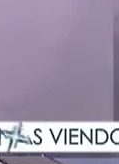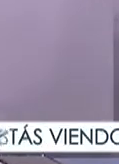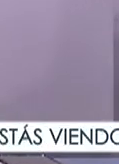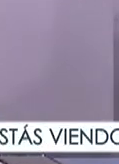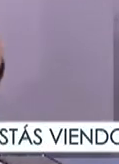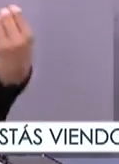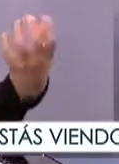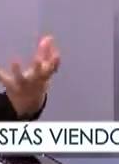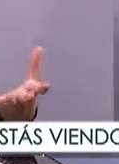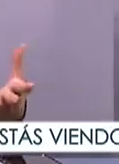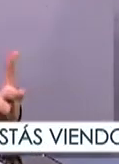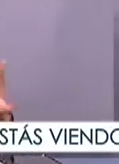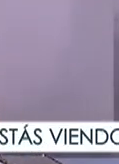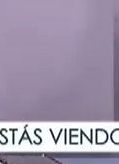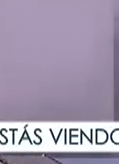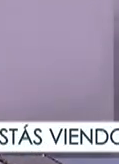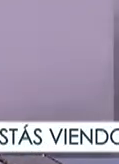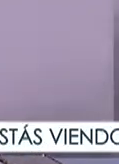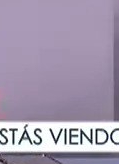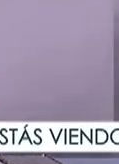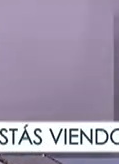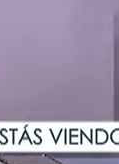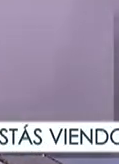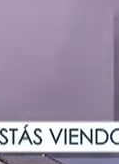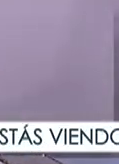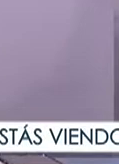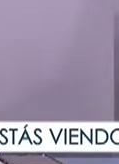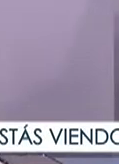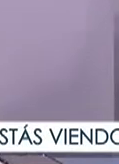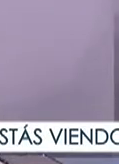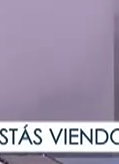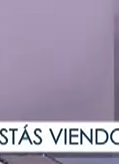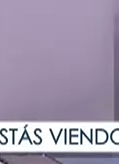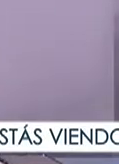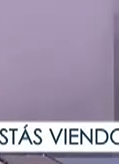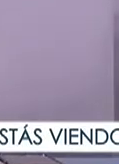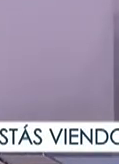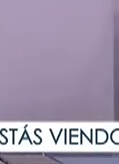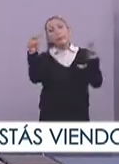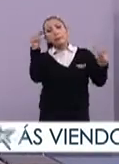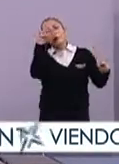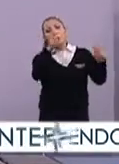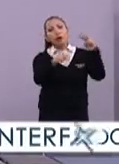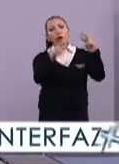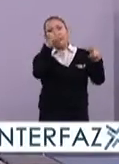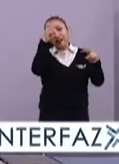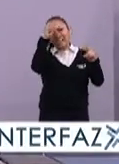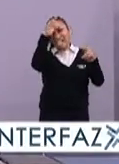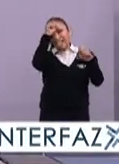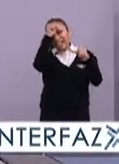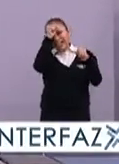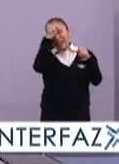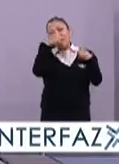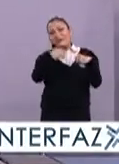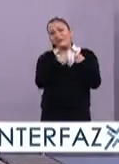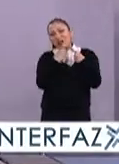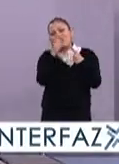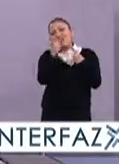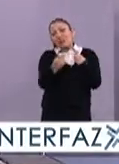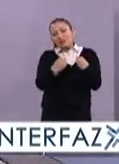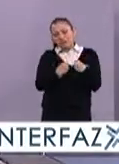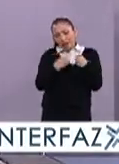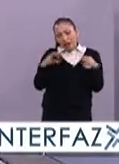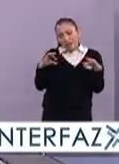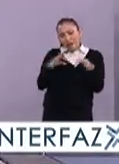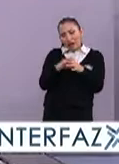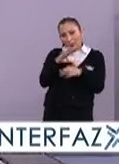se dieron cuenta de que había tanta riqueza en la cultura y formas de ver este concepto y vivir esta parte de la vida